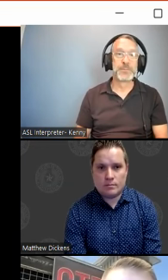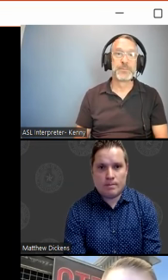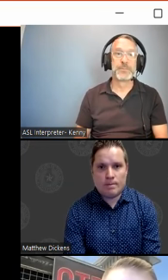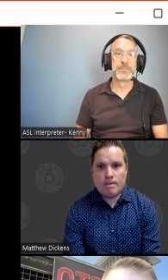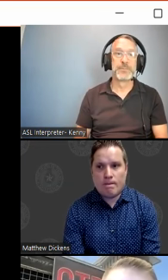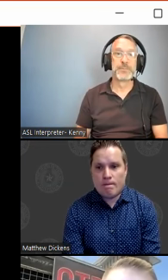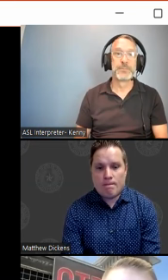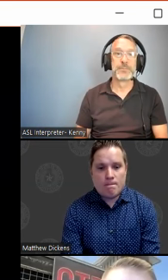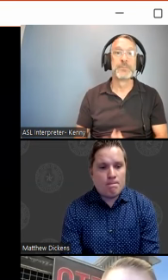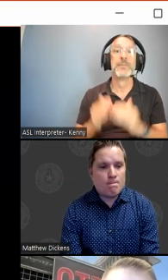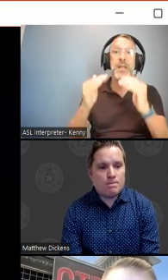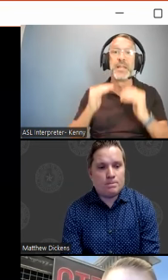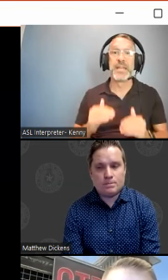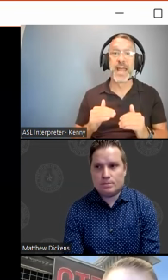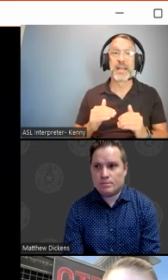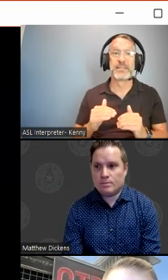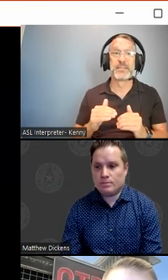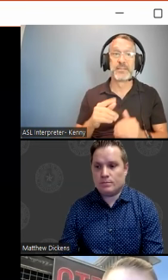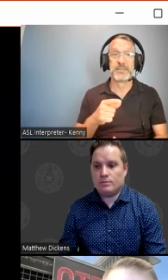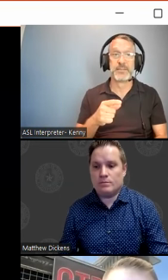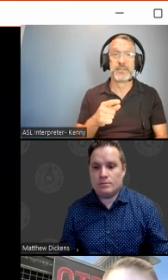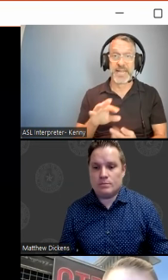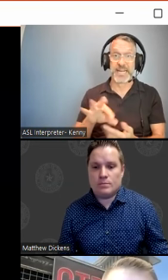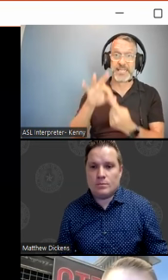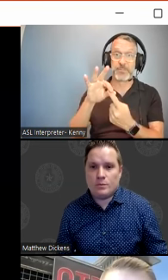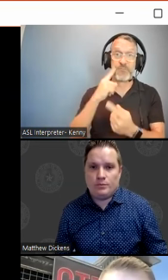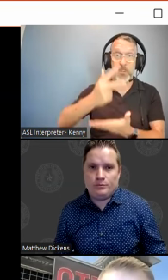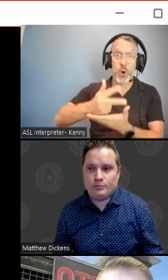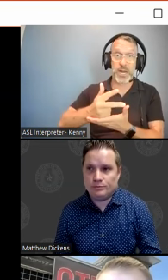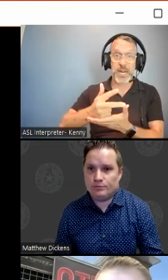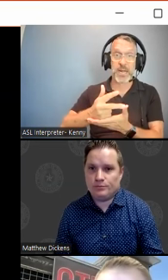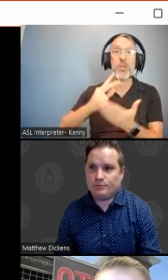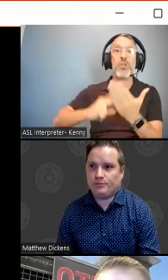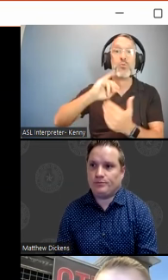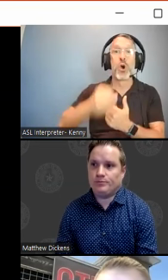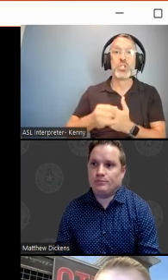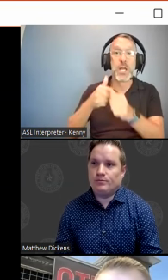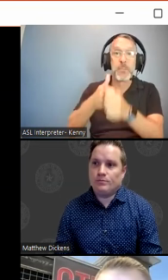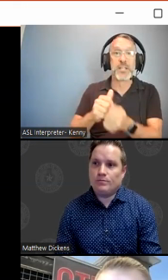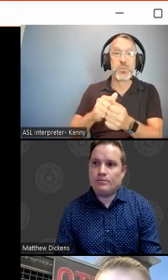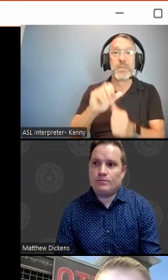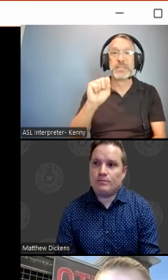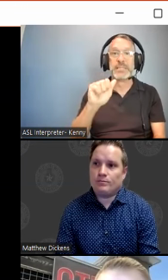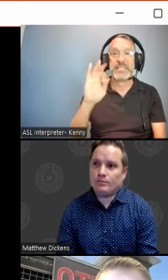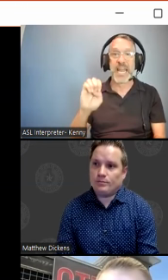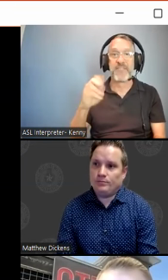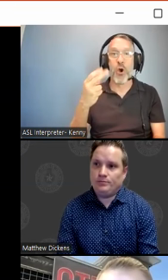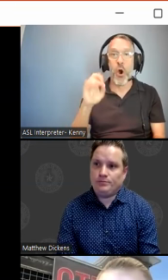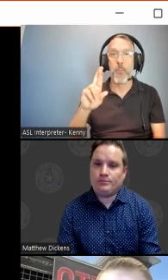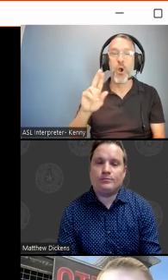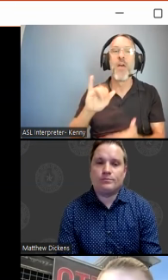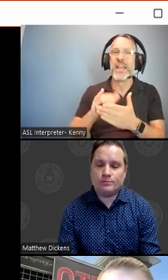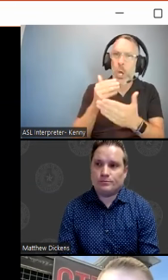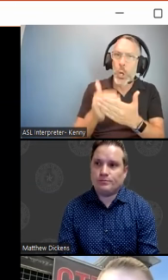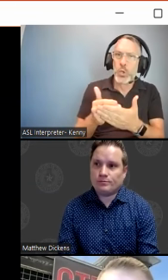All right, the next path of travel exception for parking is the project complies with safe harbor. This is the closest thing you're